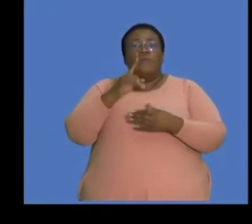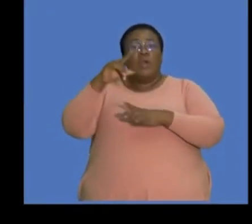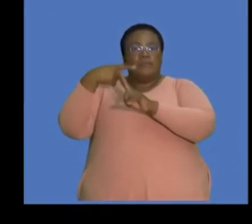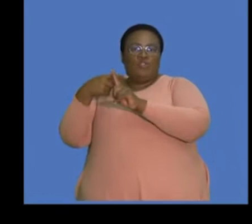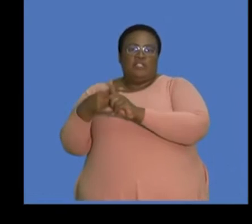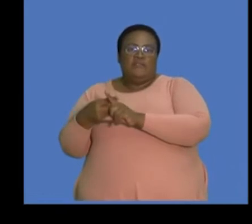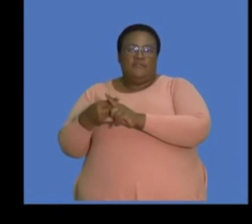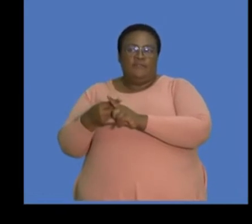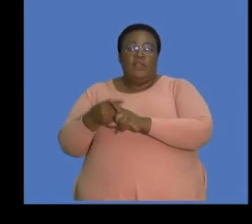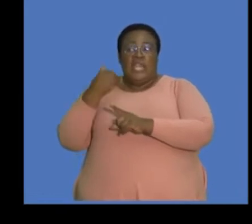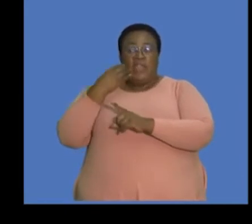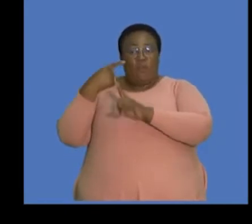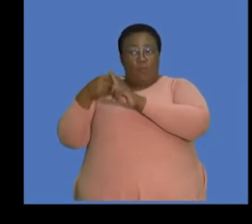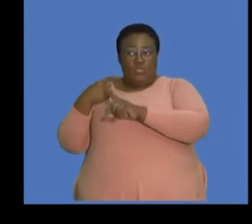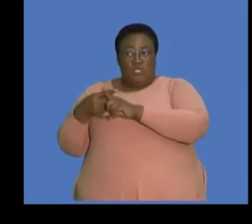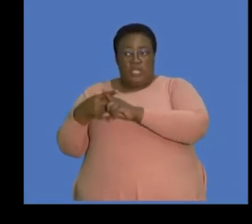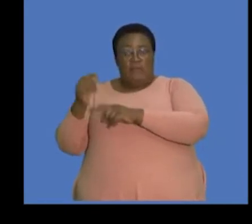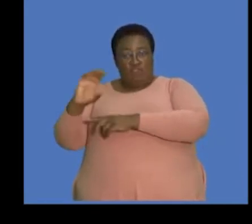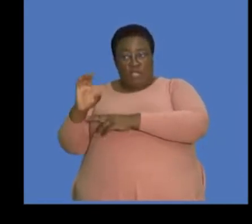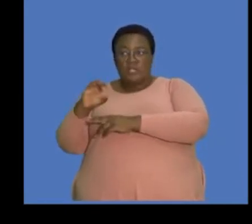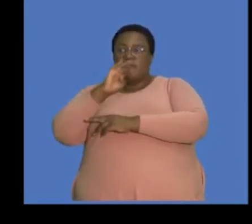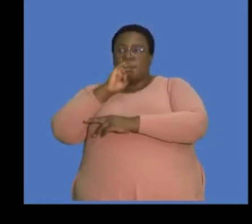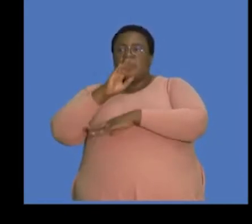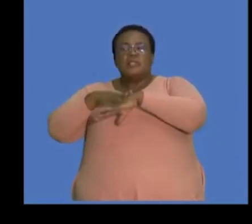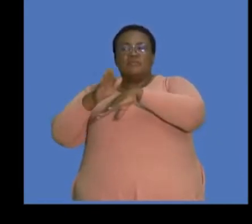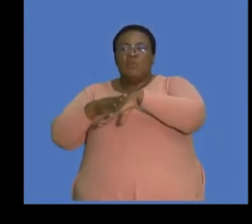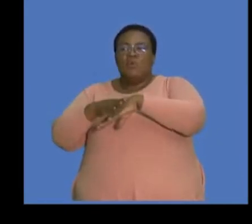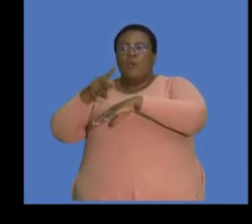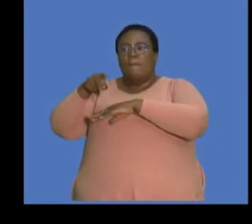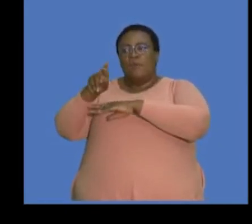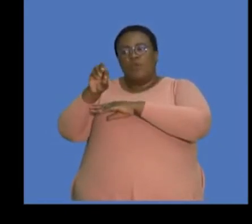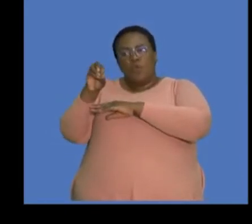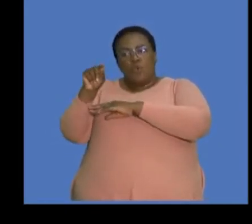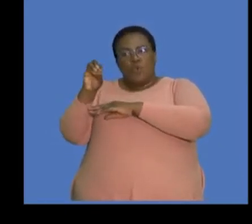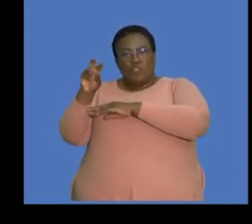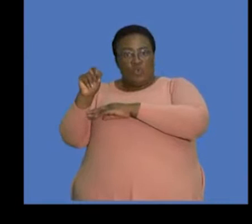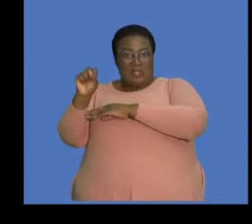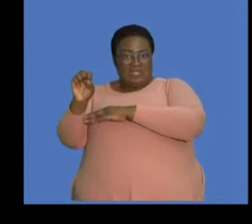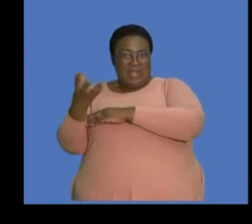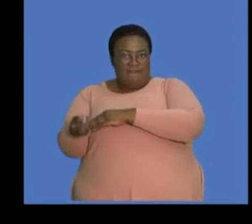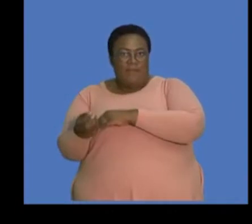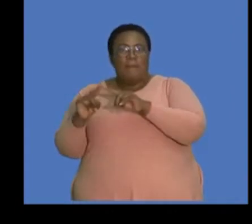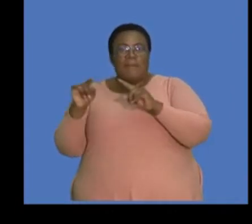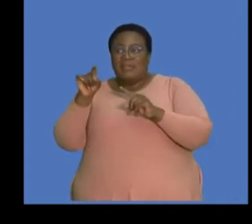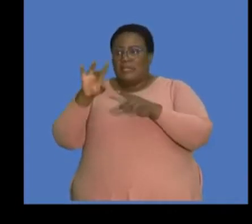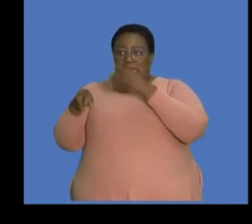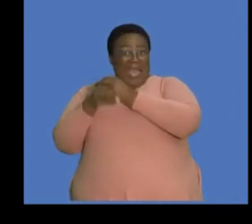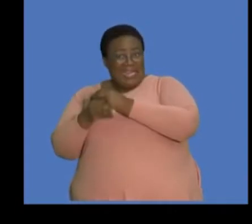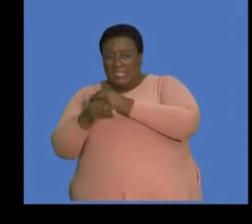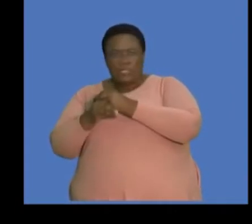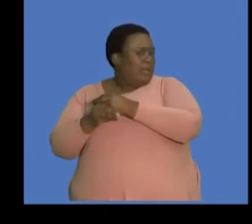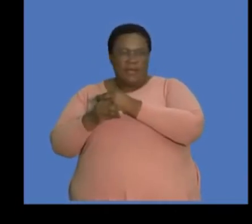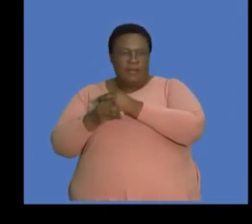material becomes positively charged. So if it is positively charged, it means it has excess protons. But these protons